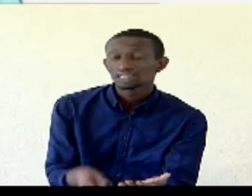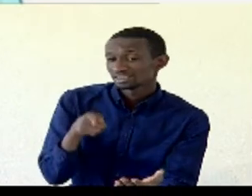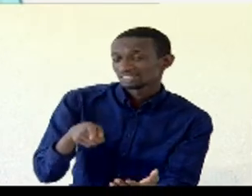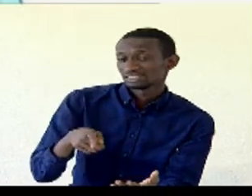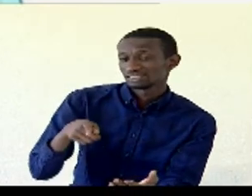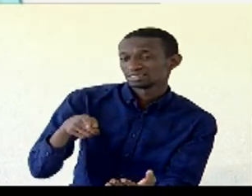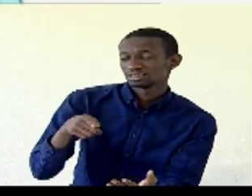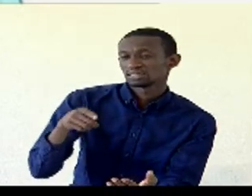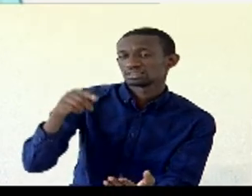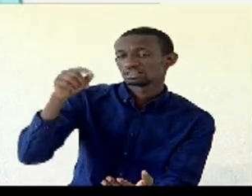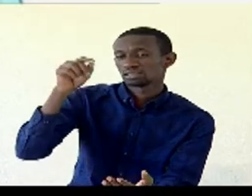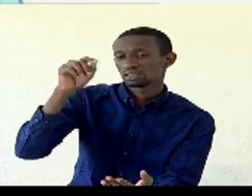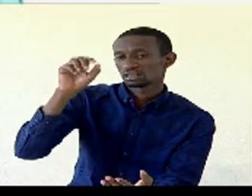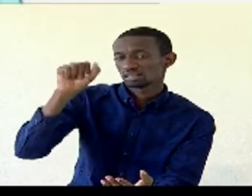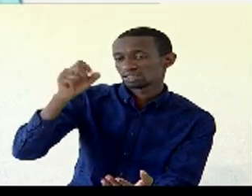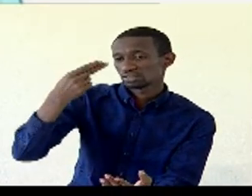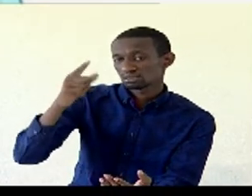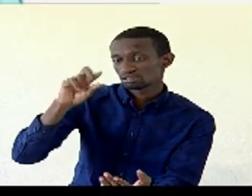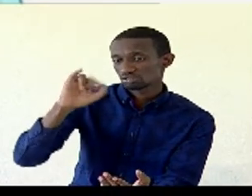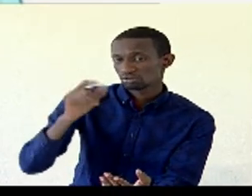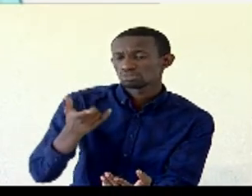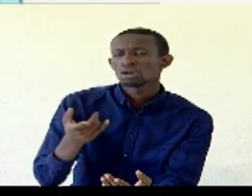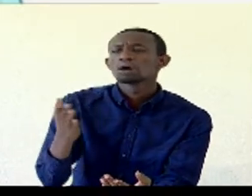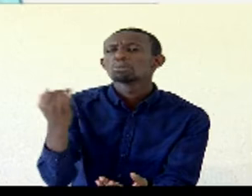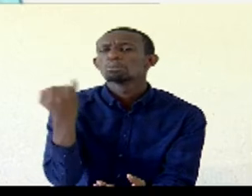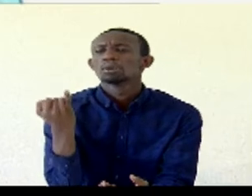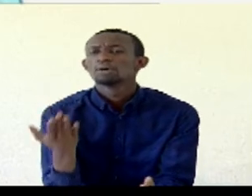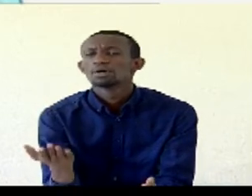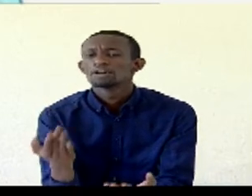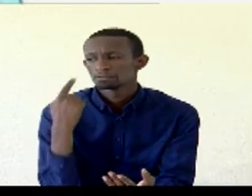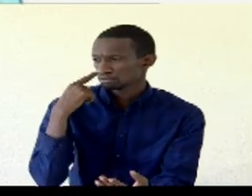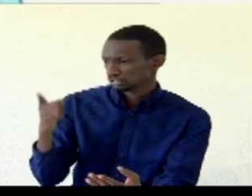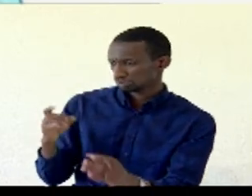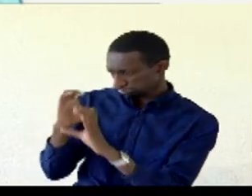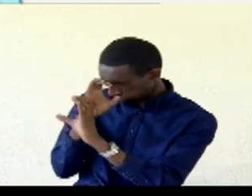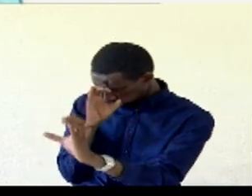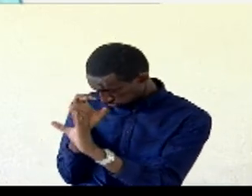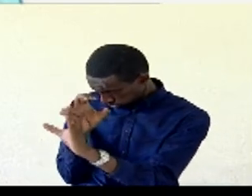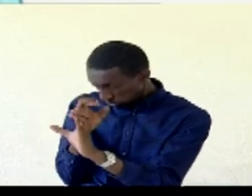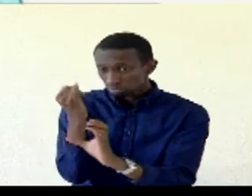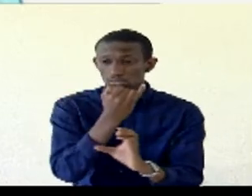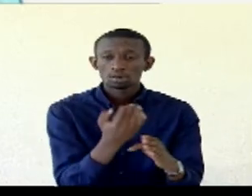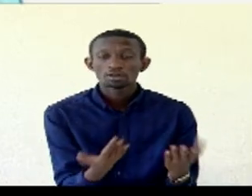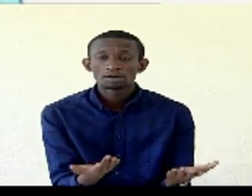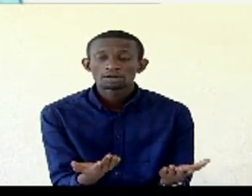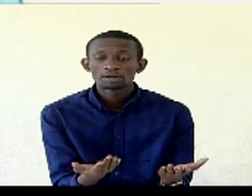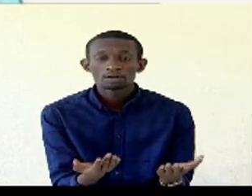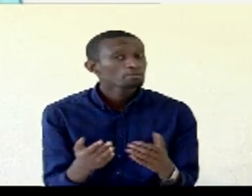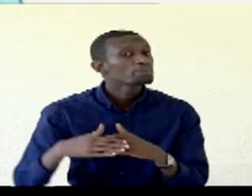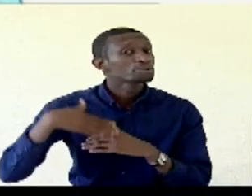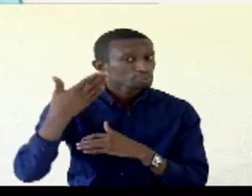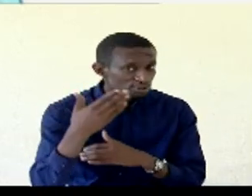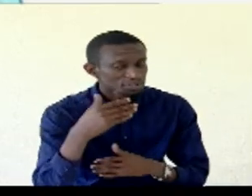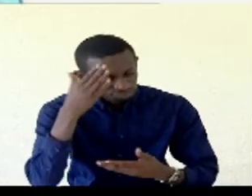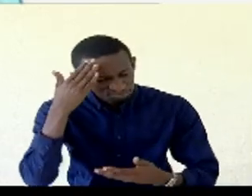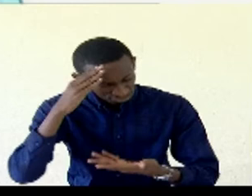simple cell prepared from the lab. But how do we draw it out as we look through the microscope? In the next session, that's what we should be